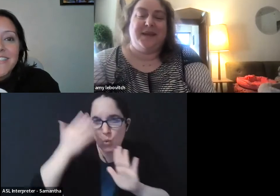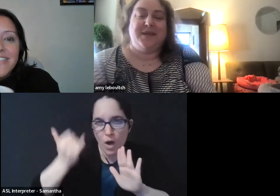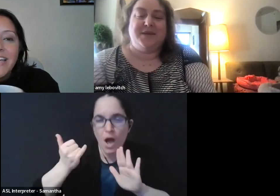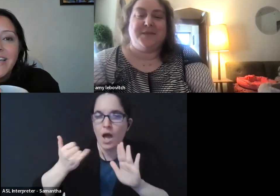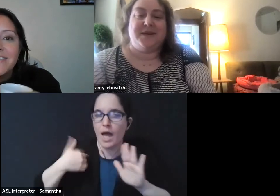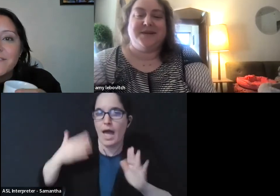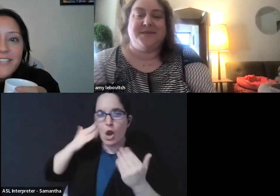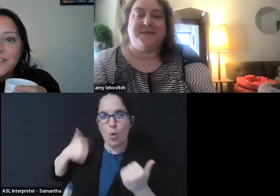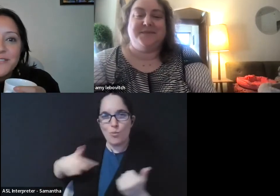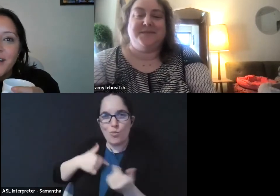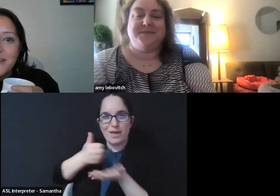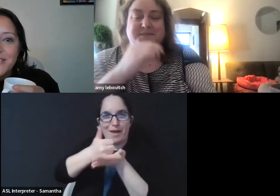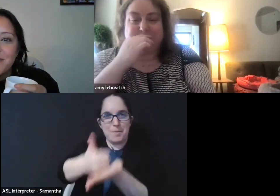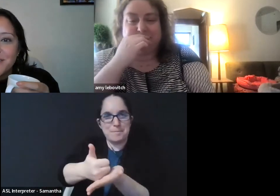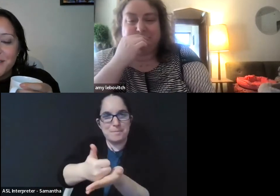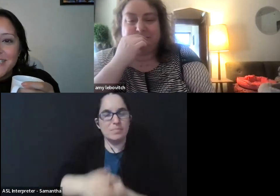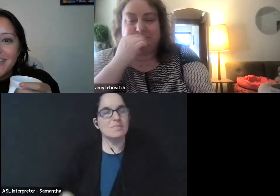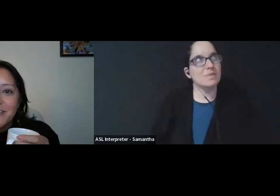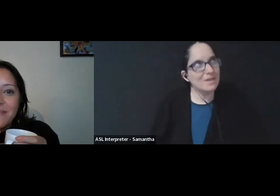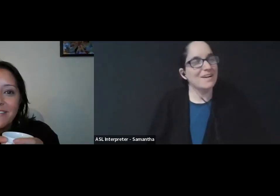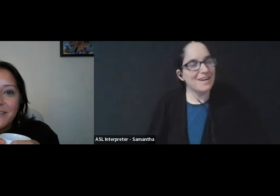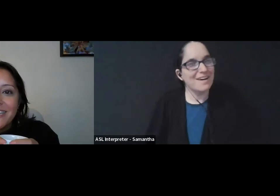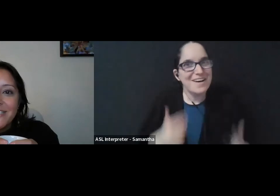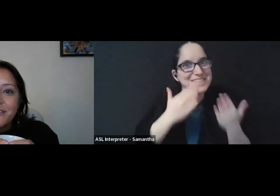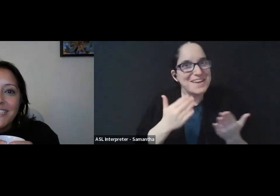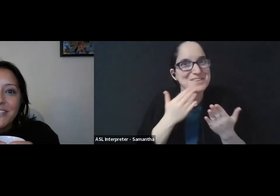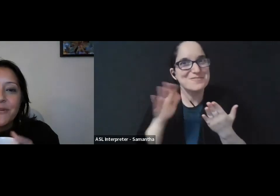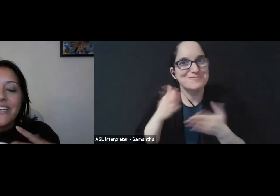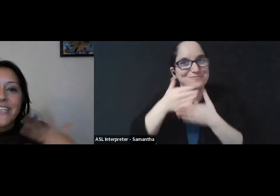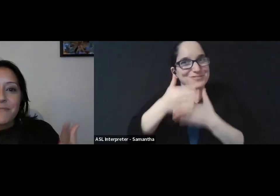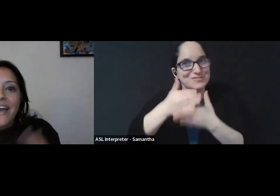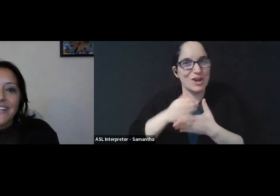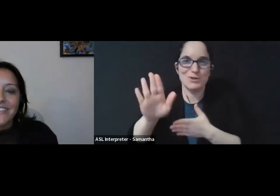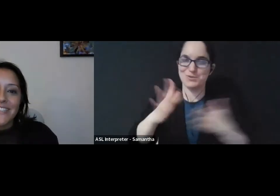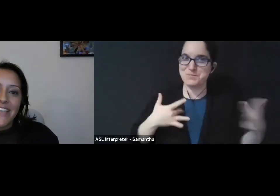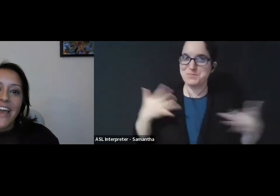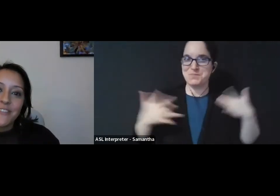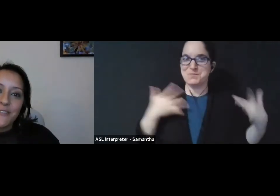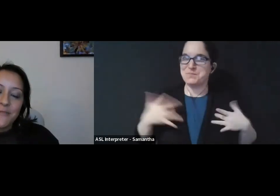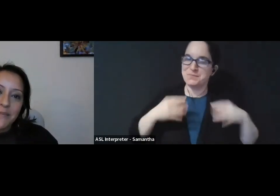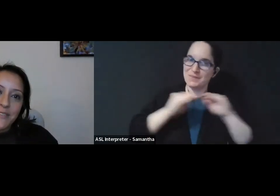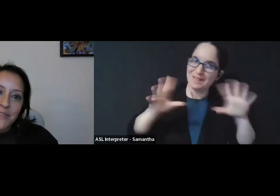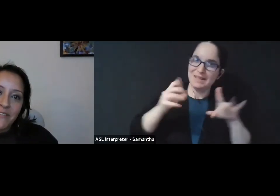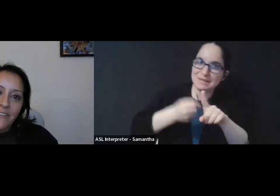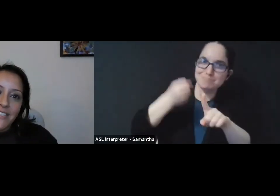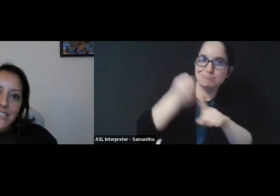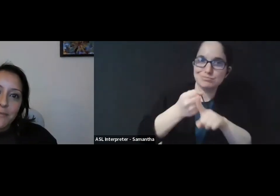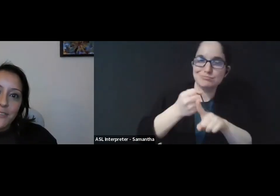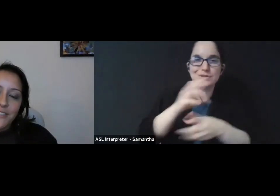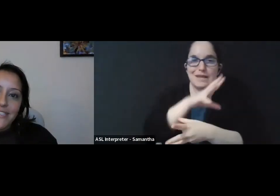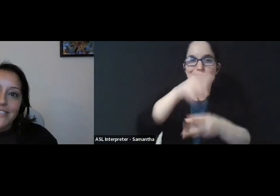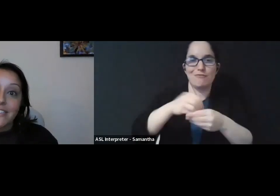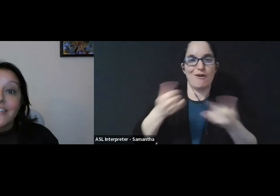Thanks, I love hearing you talk about something you're so excited about. I mean, it's so clear what an impact it's had on you to be able to be involved